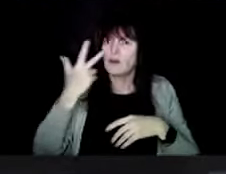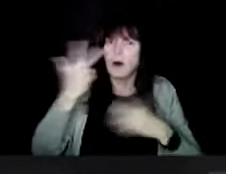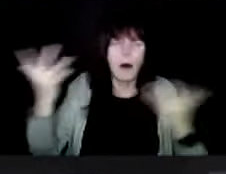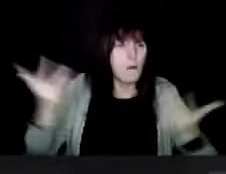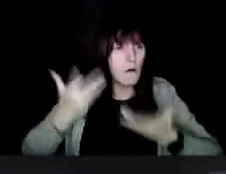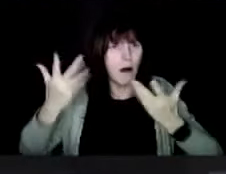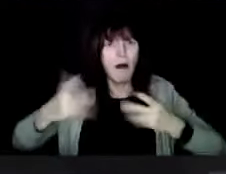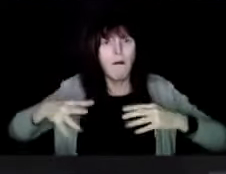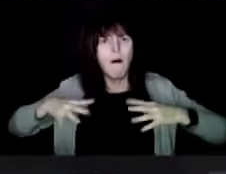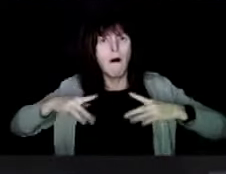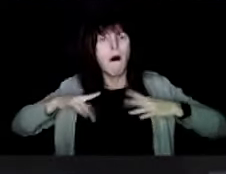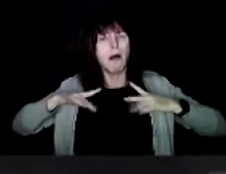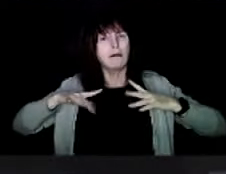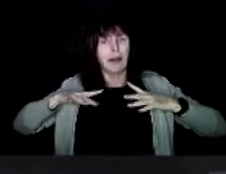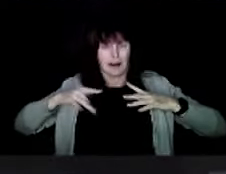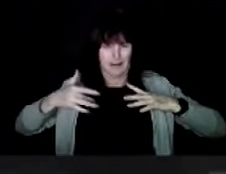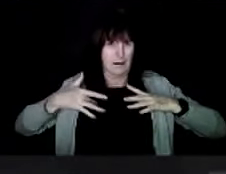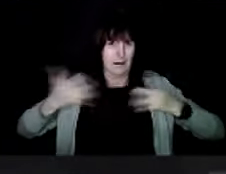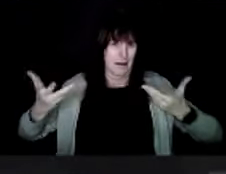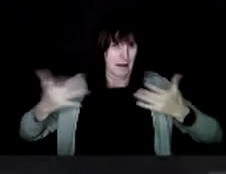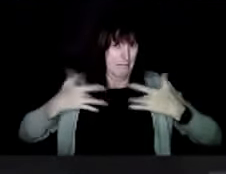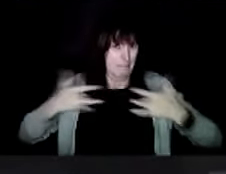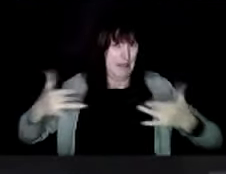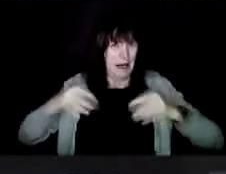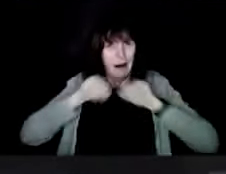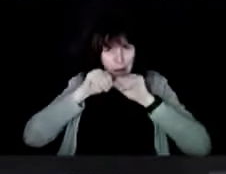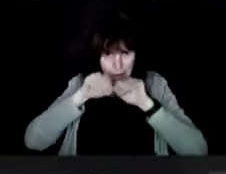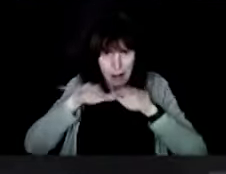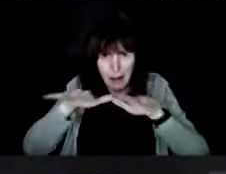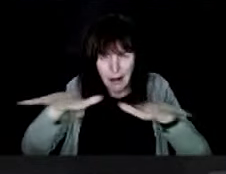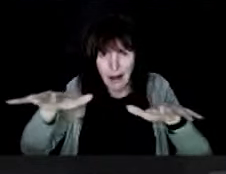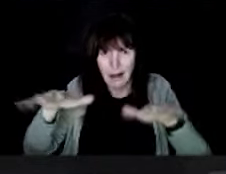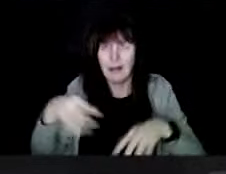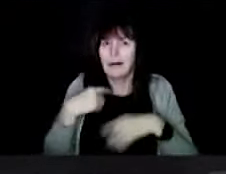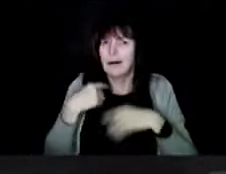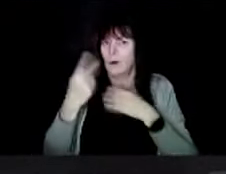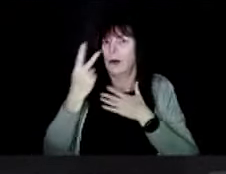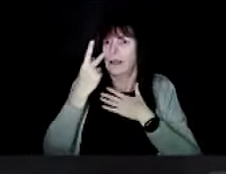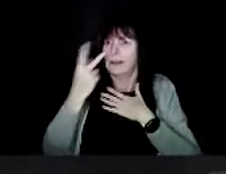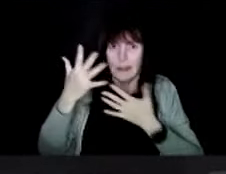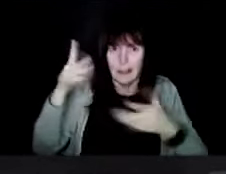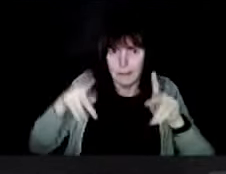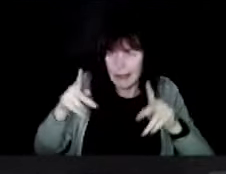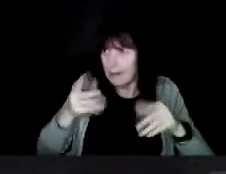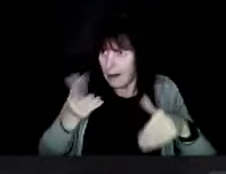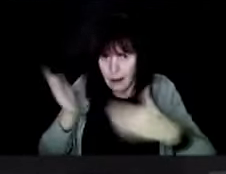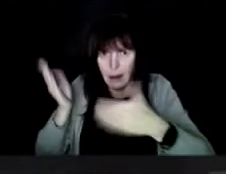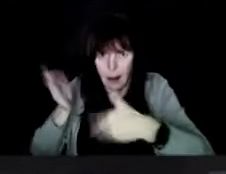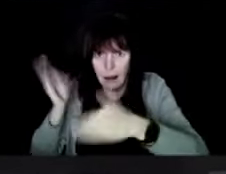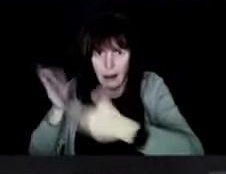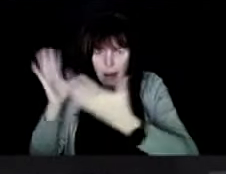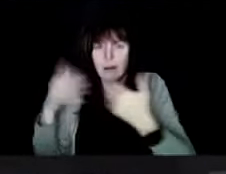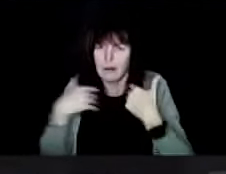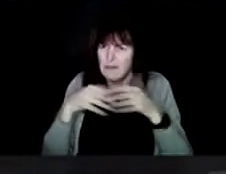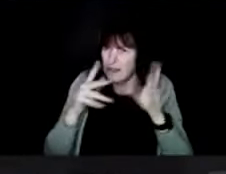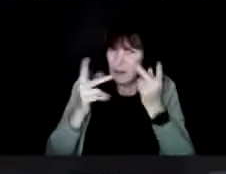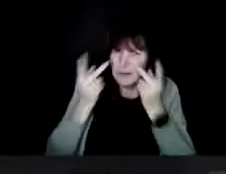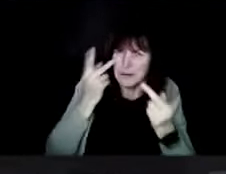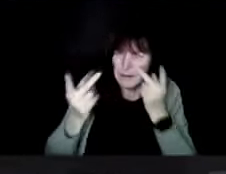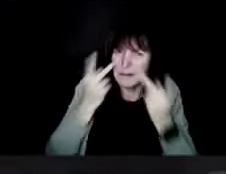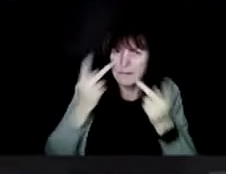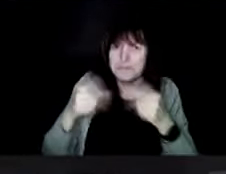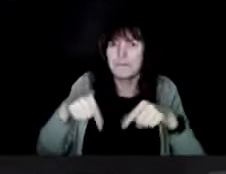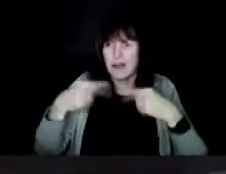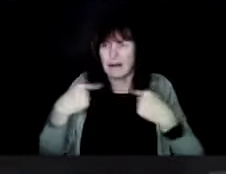We should start to see that benefit of the sacrifices that Ontarians have made next week. And I do agree, early in the